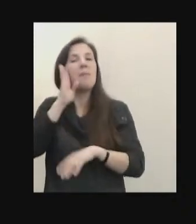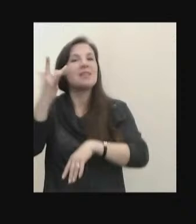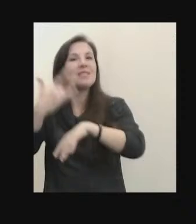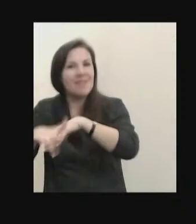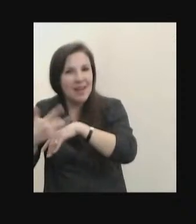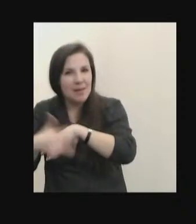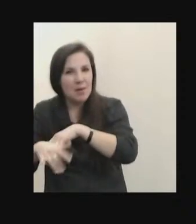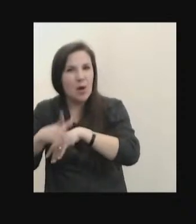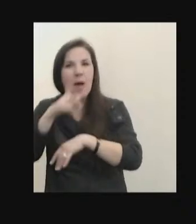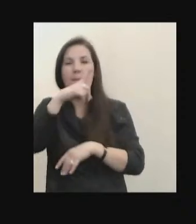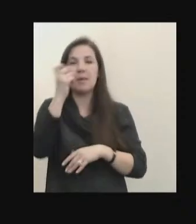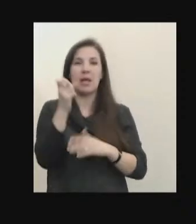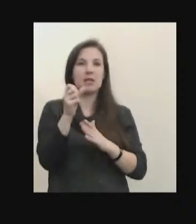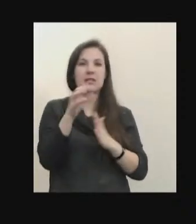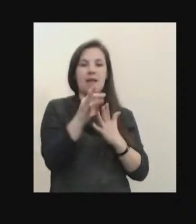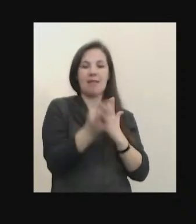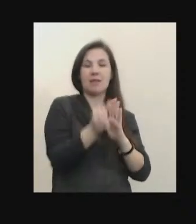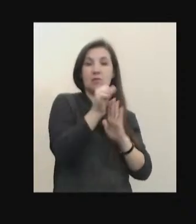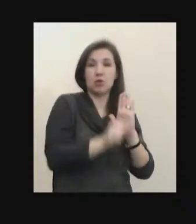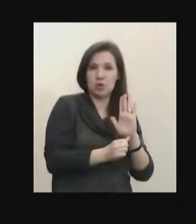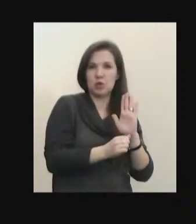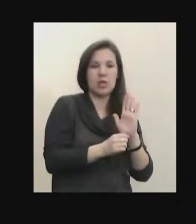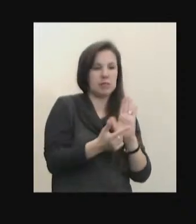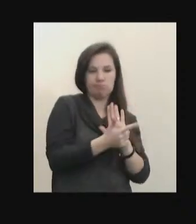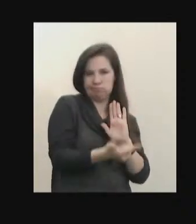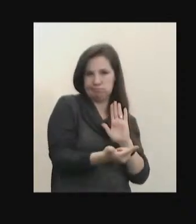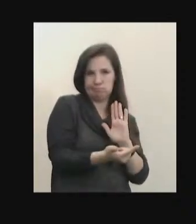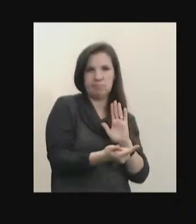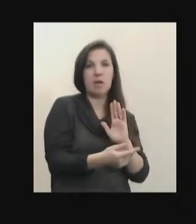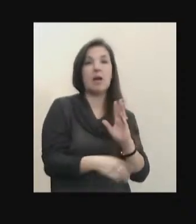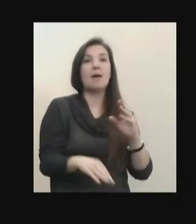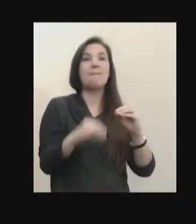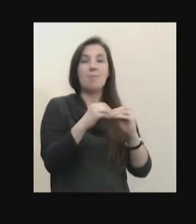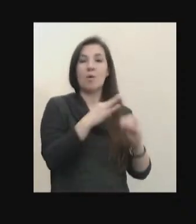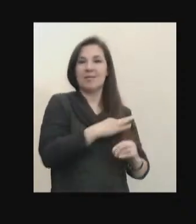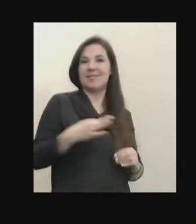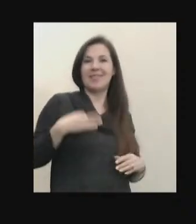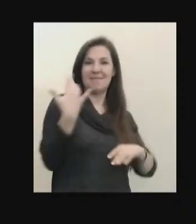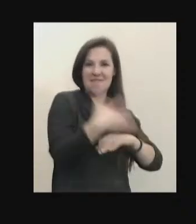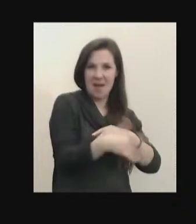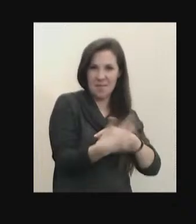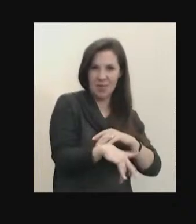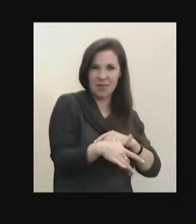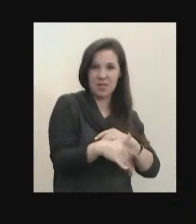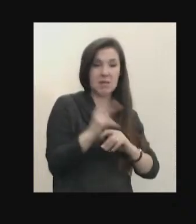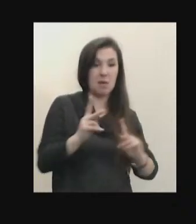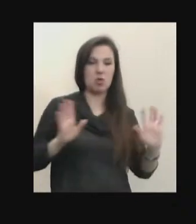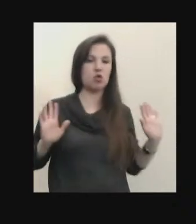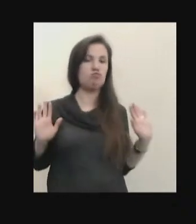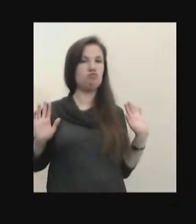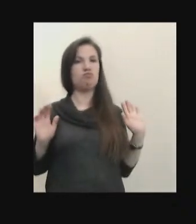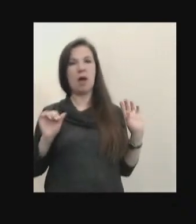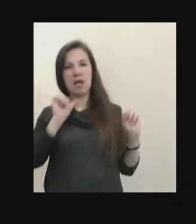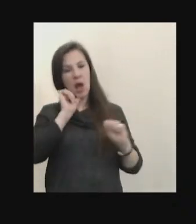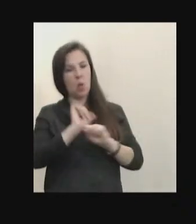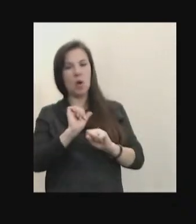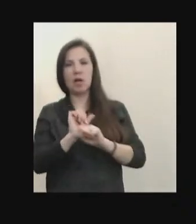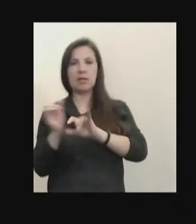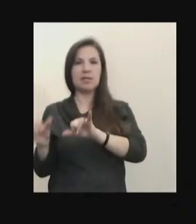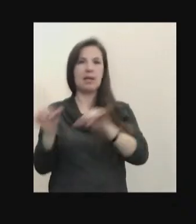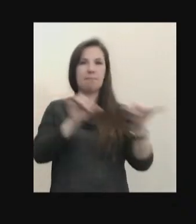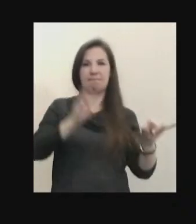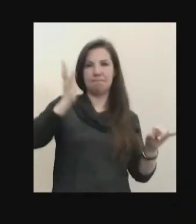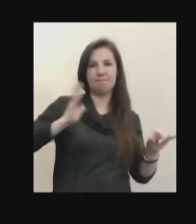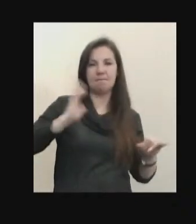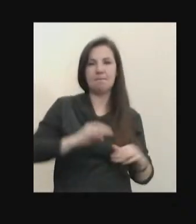were banned, as well as there was greater staffing because people just aren't working to the same degree they once were. I